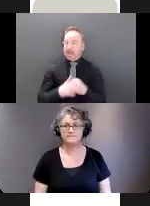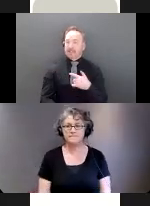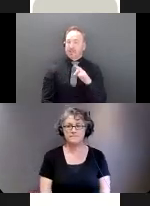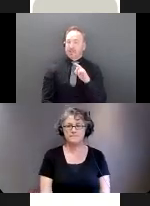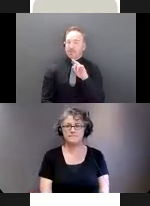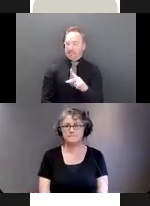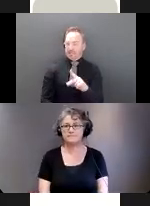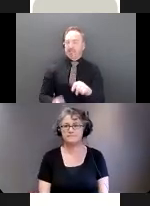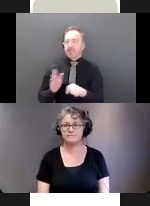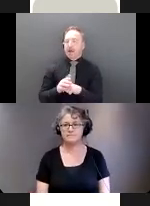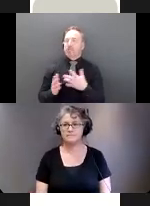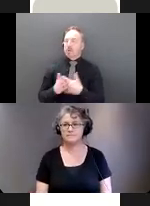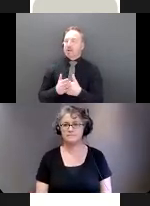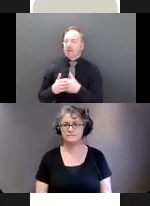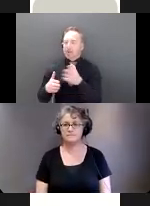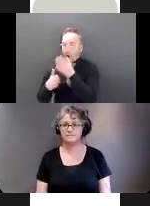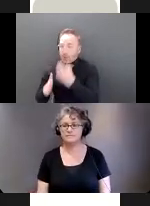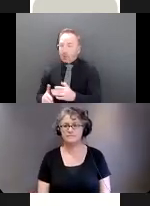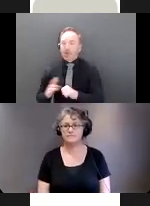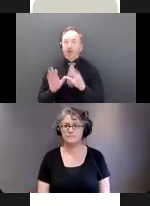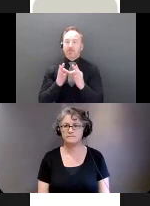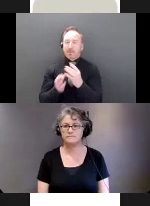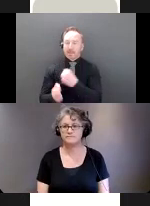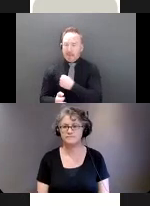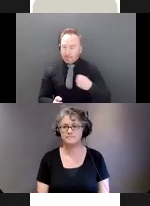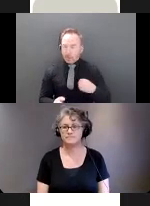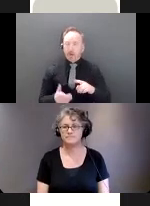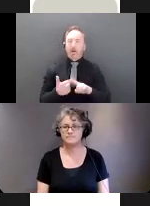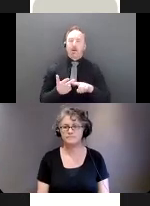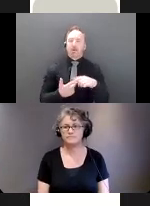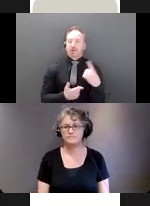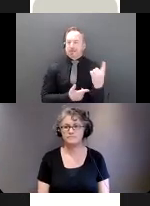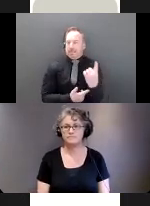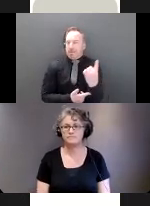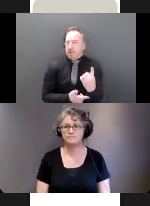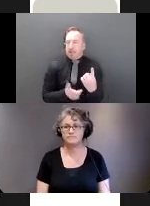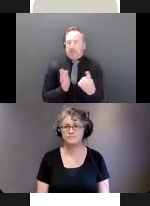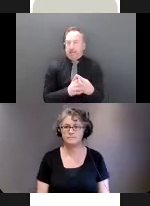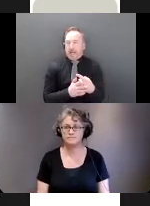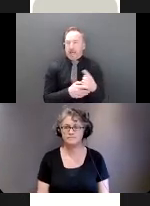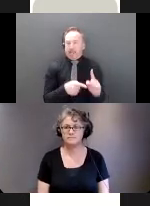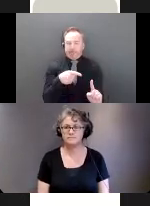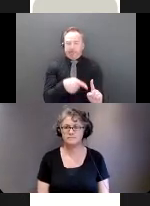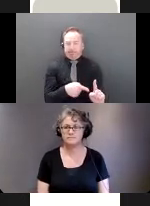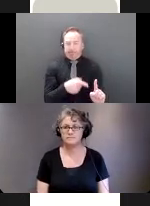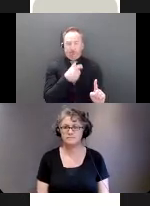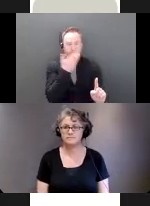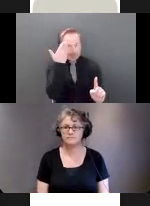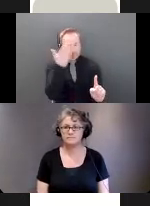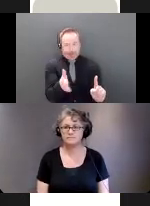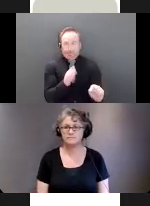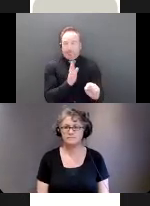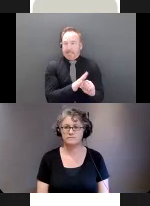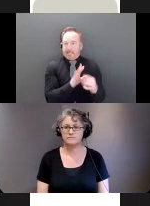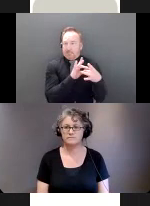intimate partner or a family member or someone of unknown or unspecified relationship.